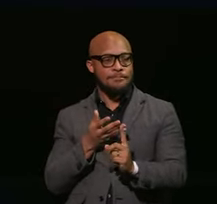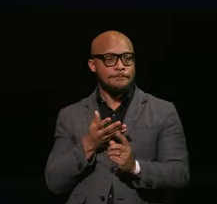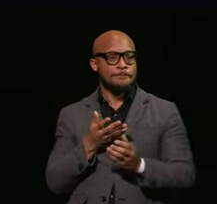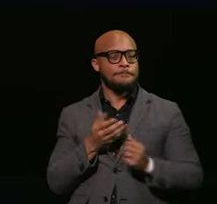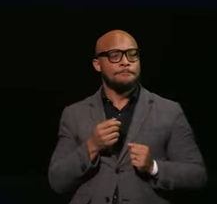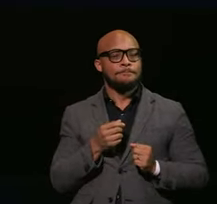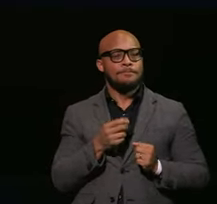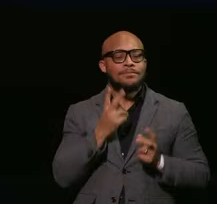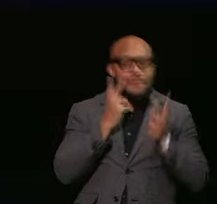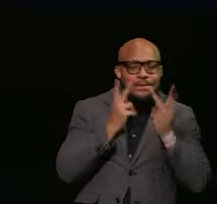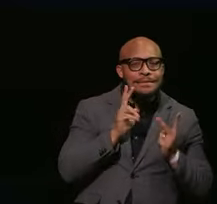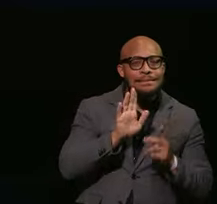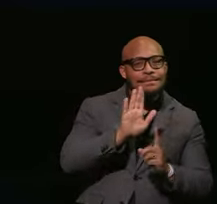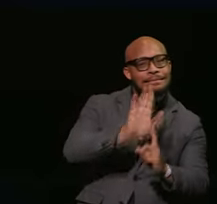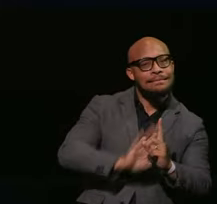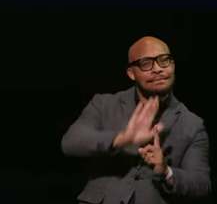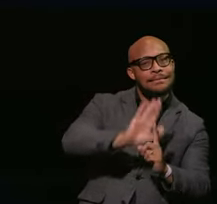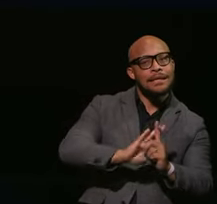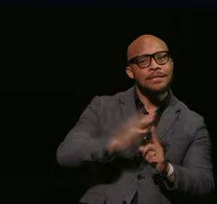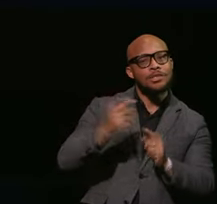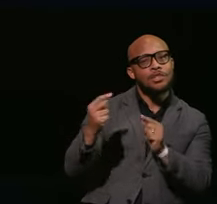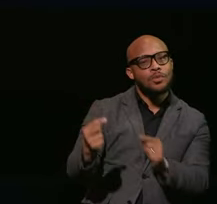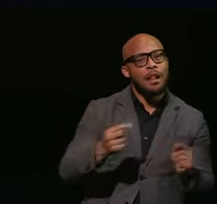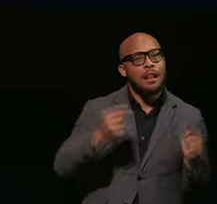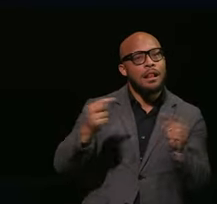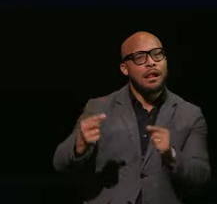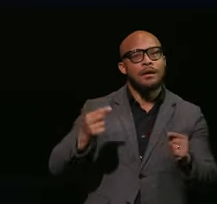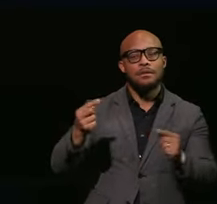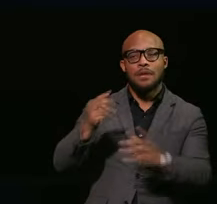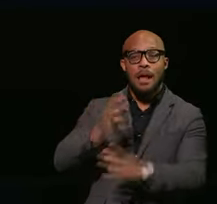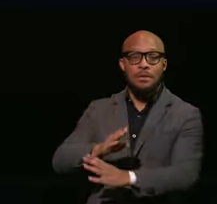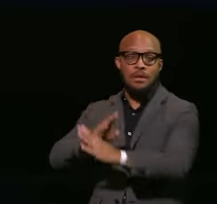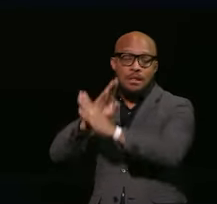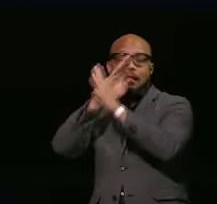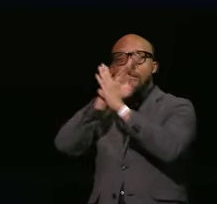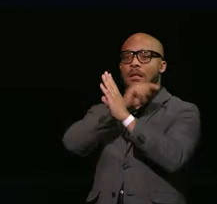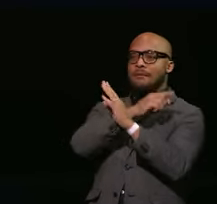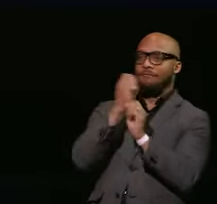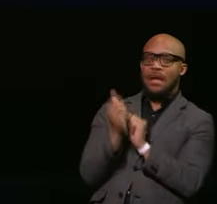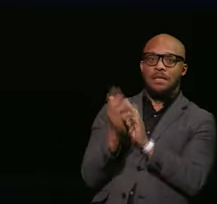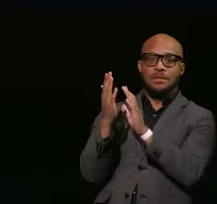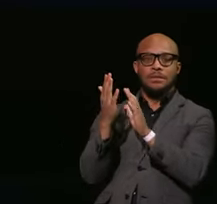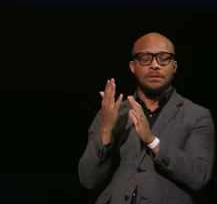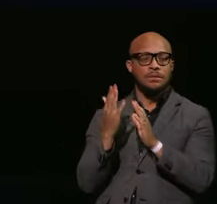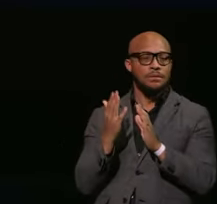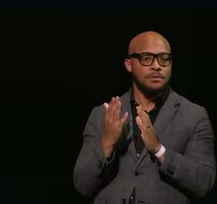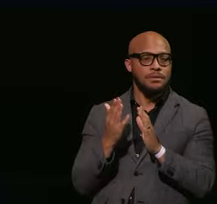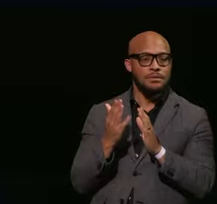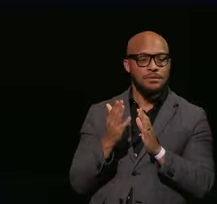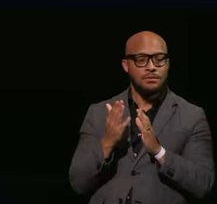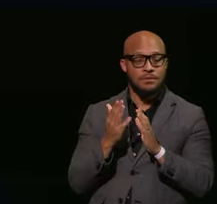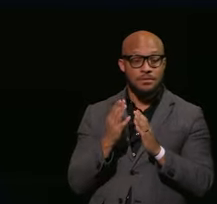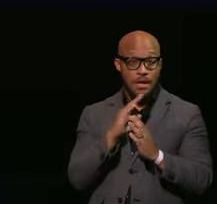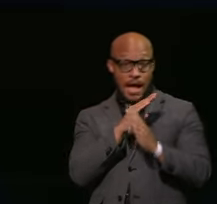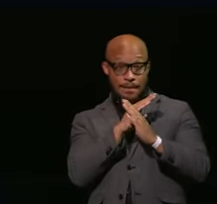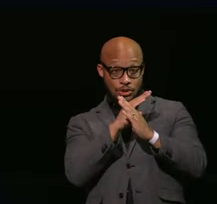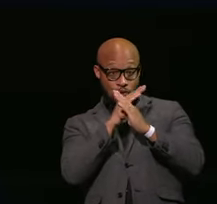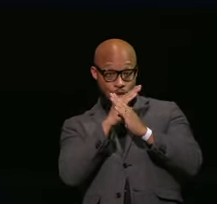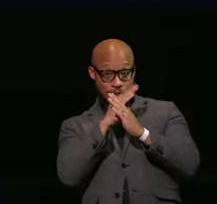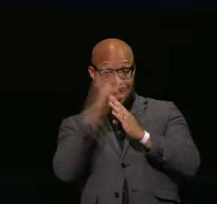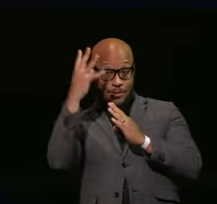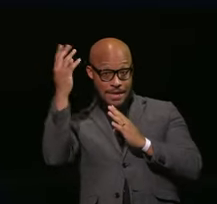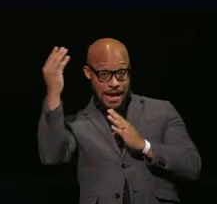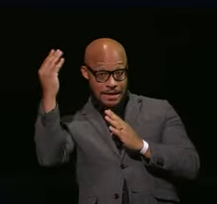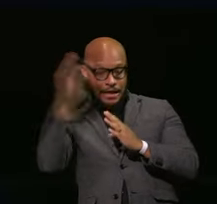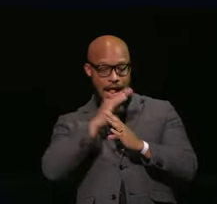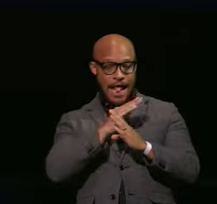the struggles that he was having and the obstacles that he was facing, both the obstacles that existed outside of him and